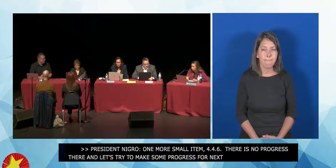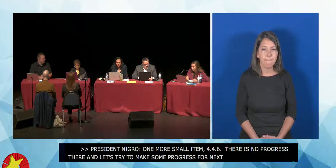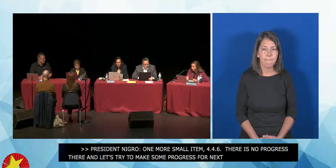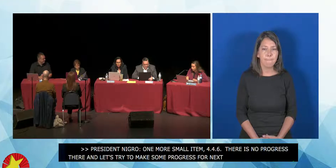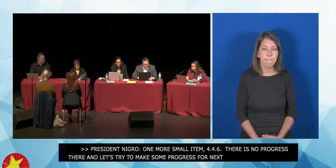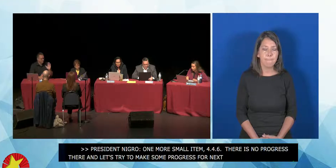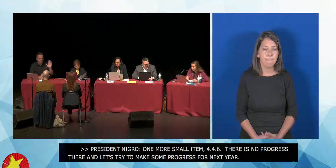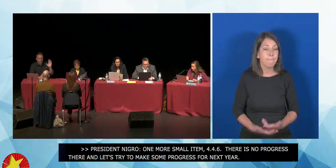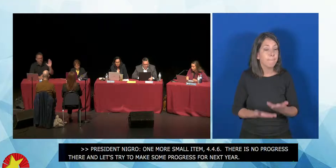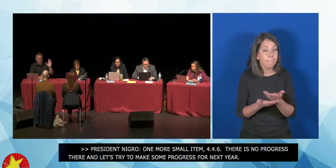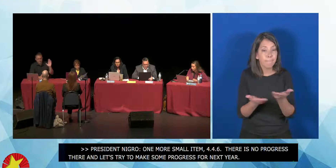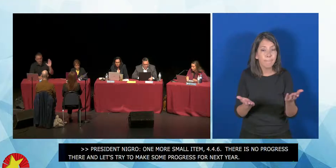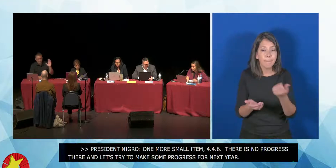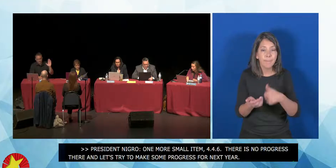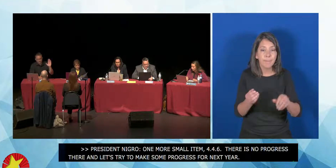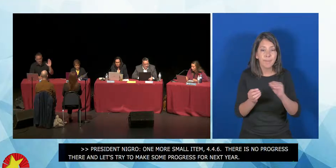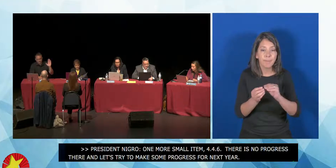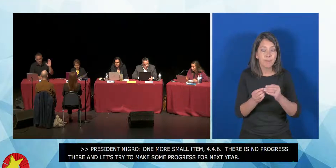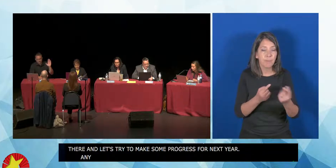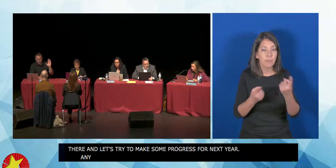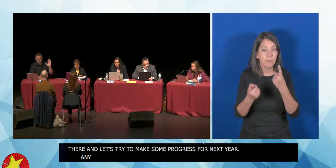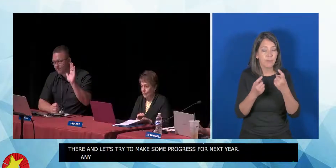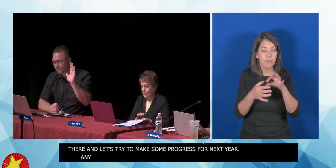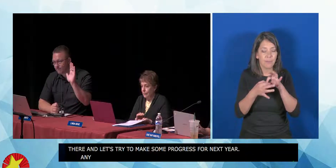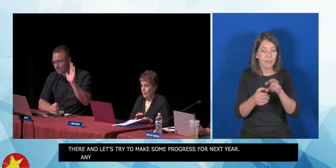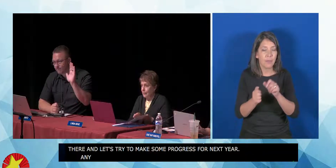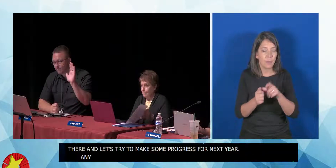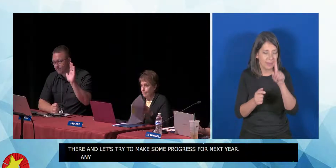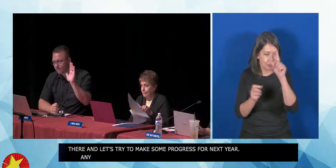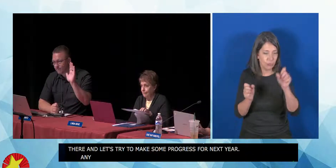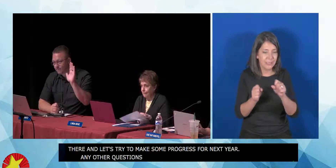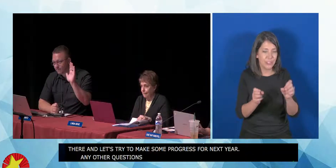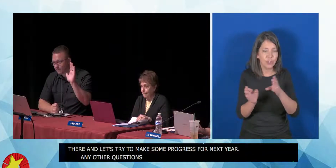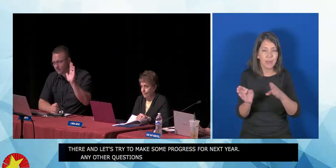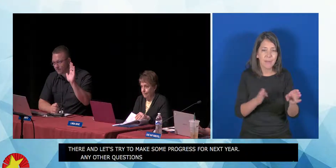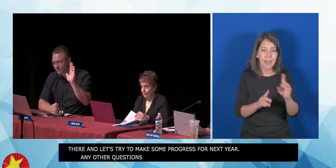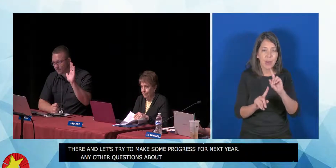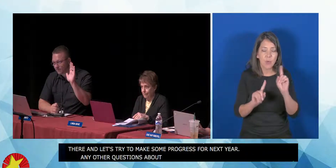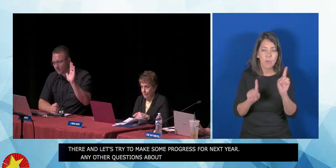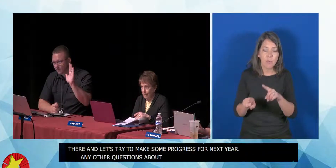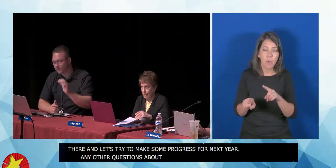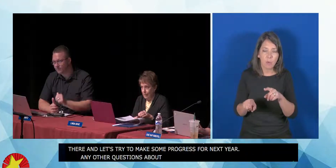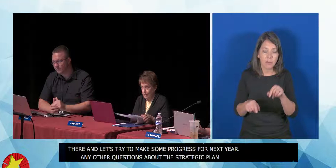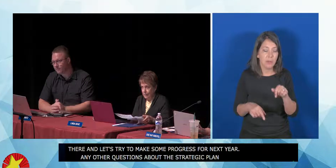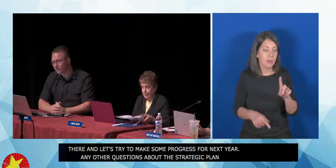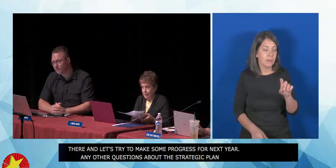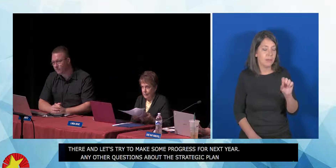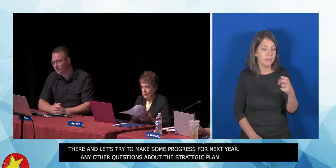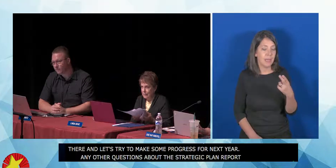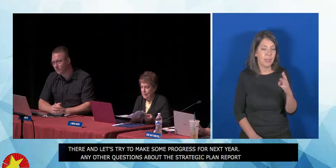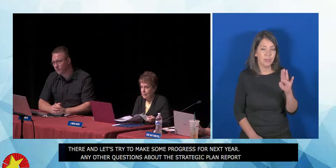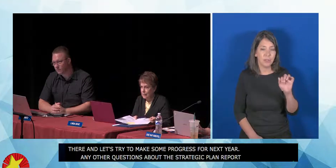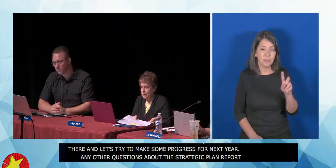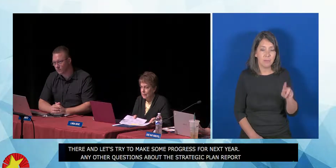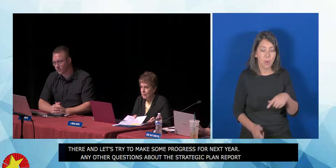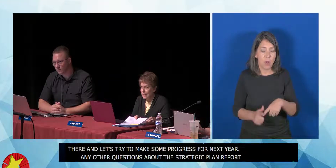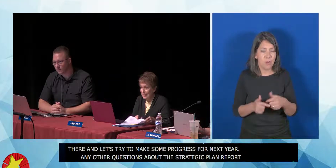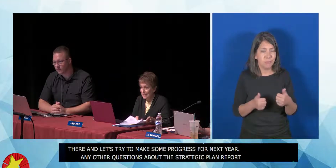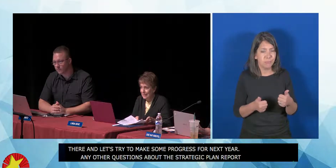Are there any other questions about the strategic plan report? The dashboard looks great, by the way. If anyone has seen the